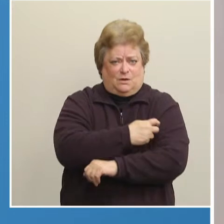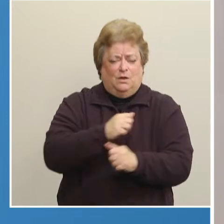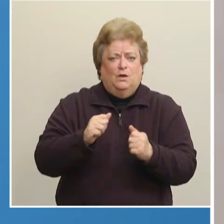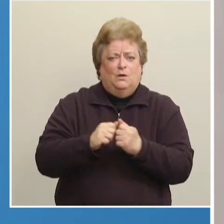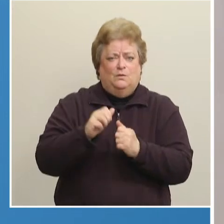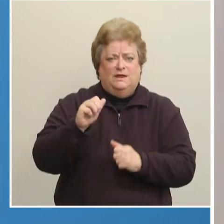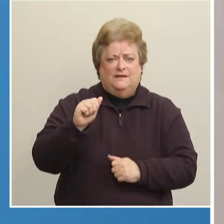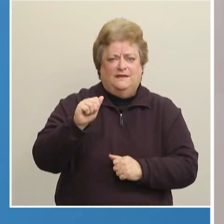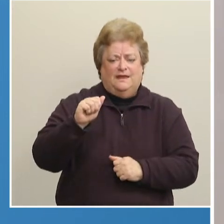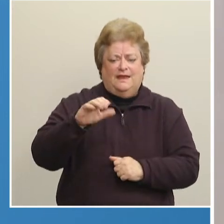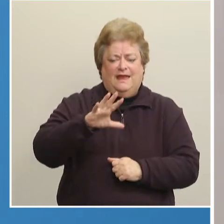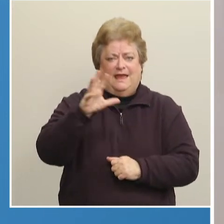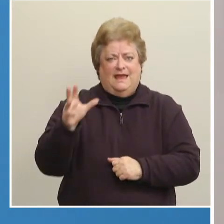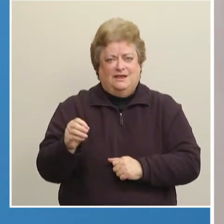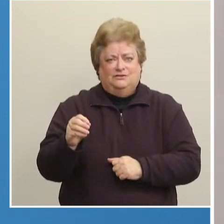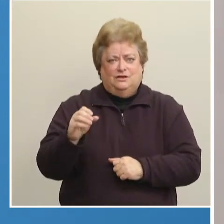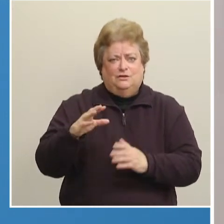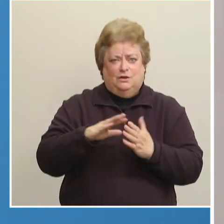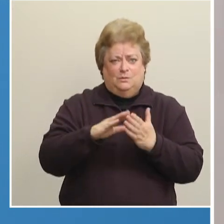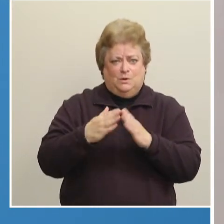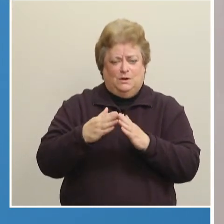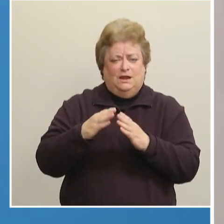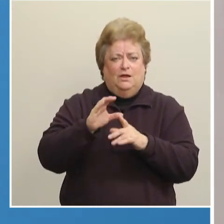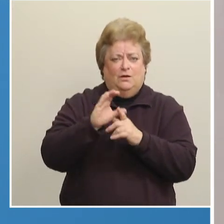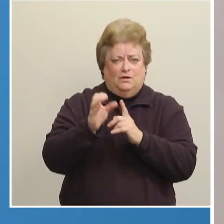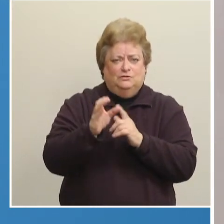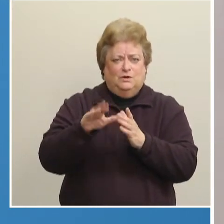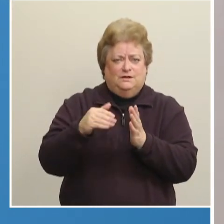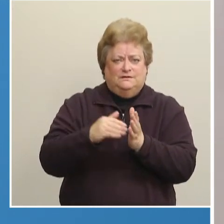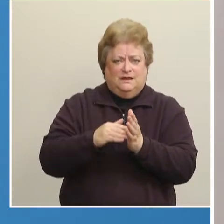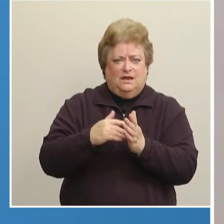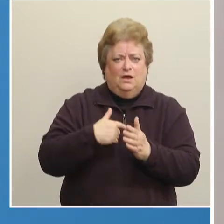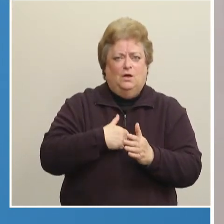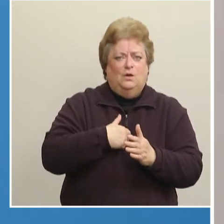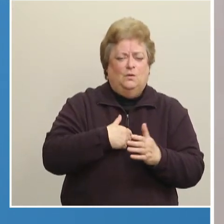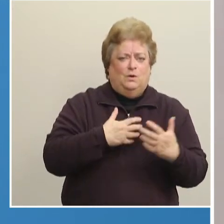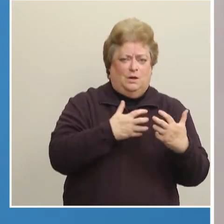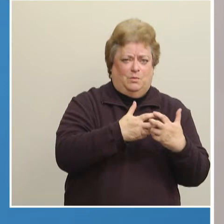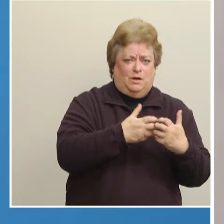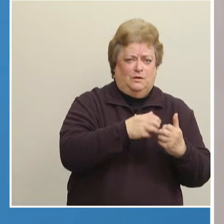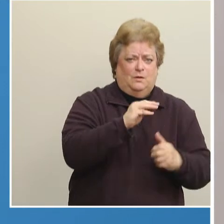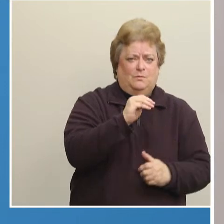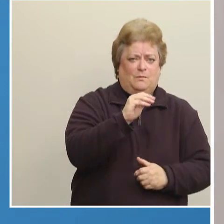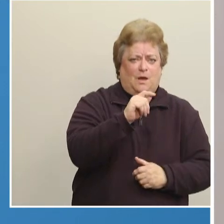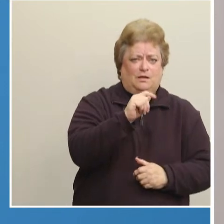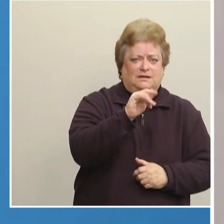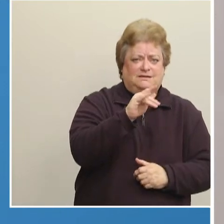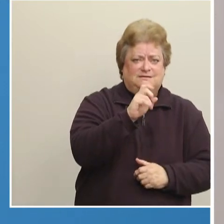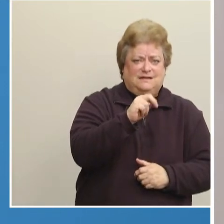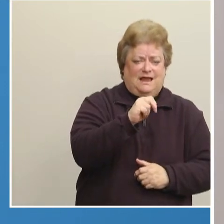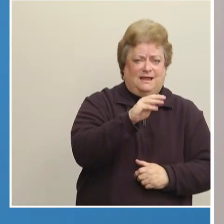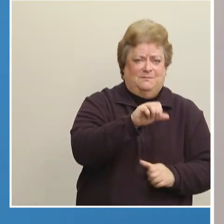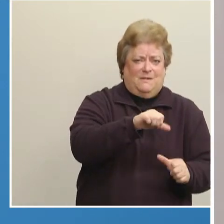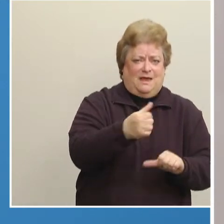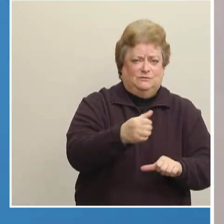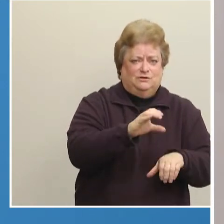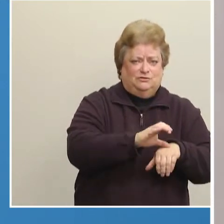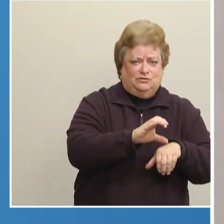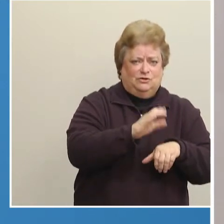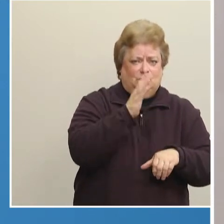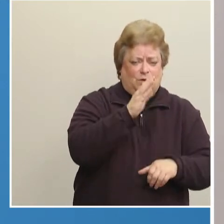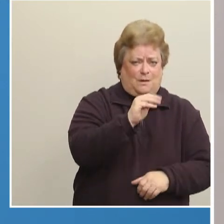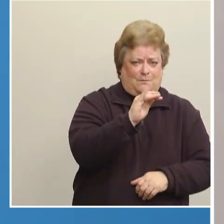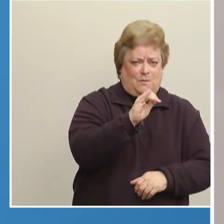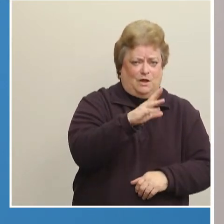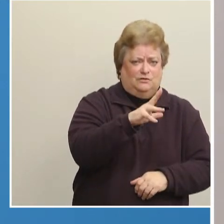collaboration with the Asian Community and Cultural Center. We are planning with Mount Zion Baptist Church to hold a clinic March 31st